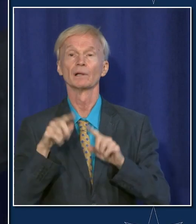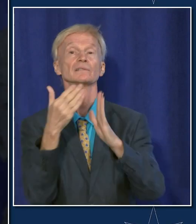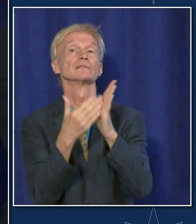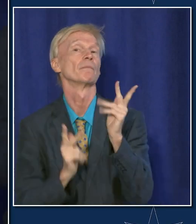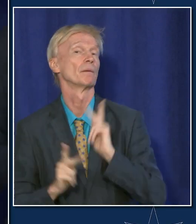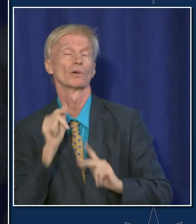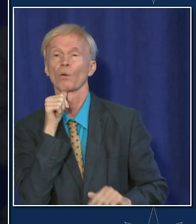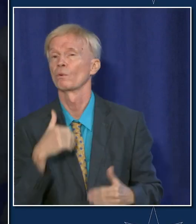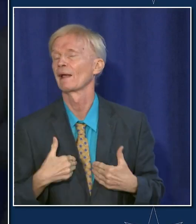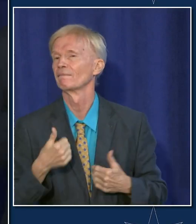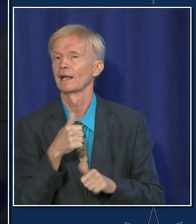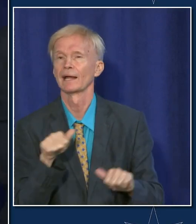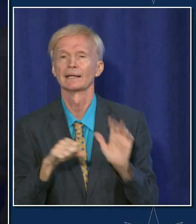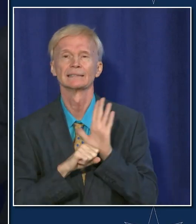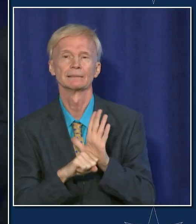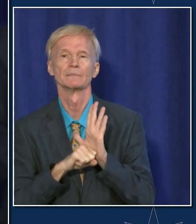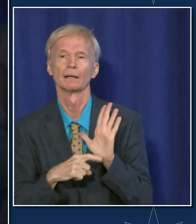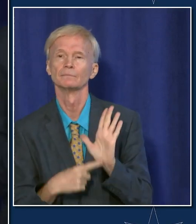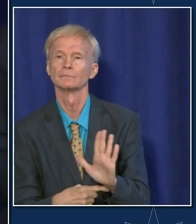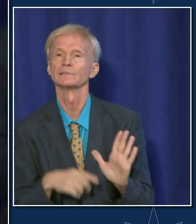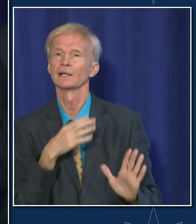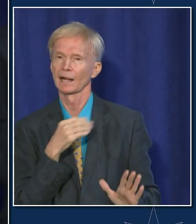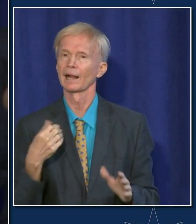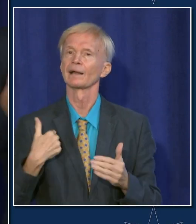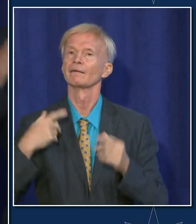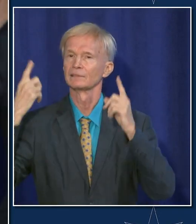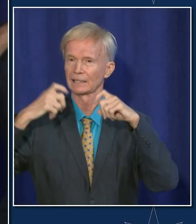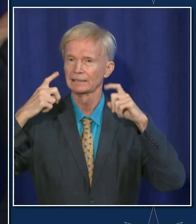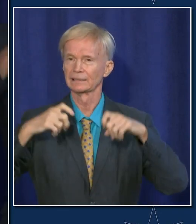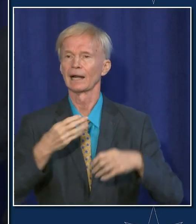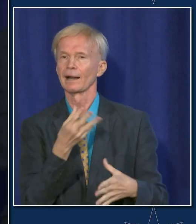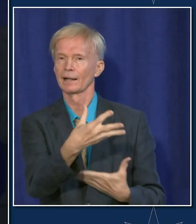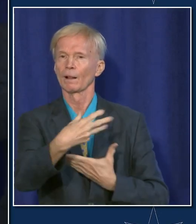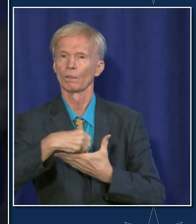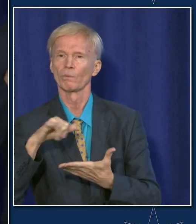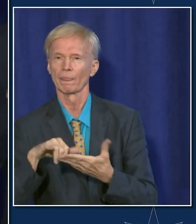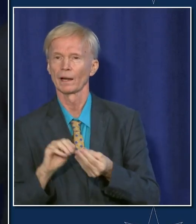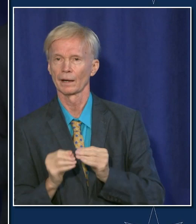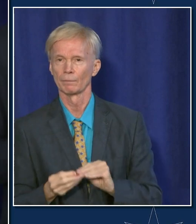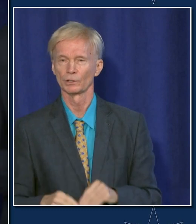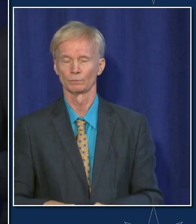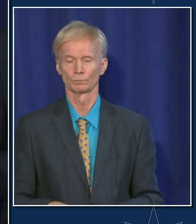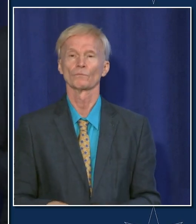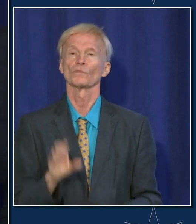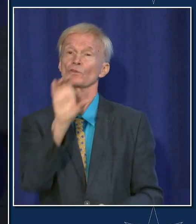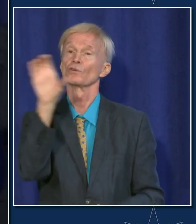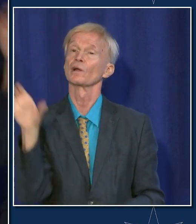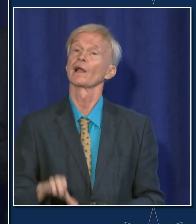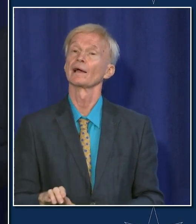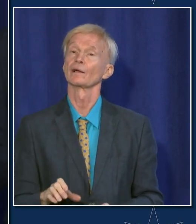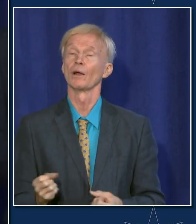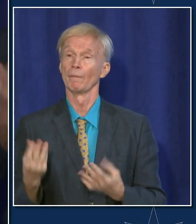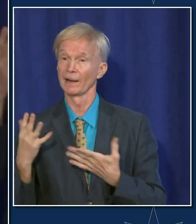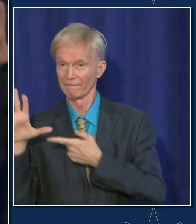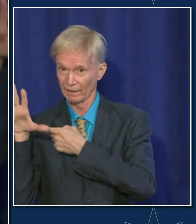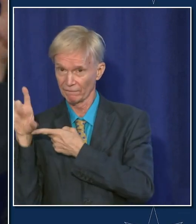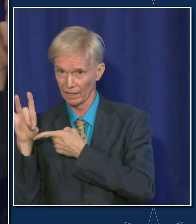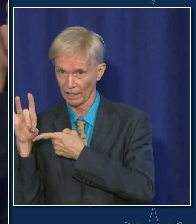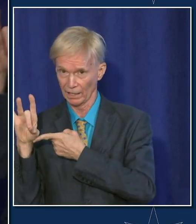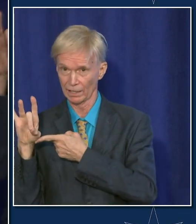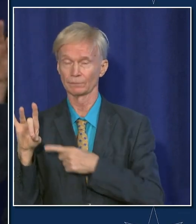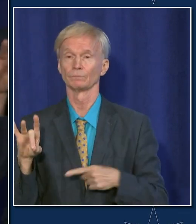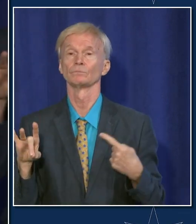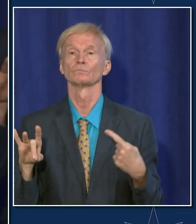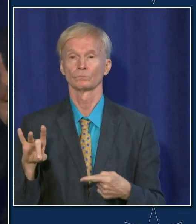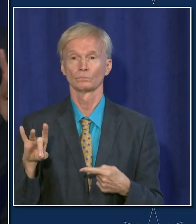not symptomatic but were tested, and they are also included. Where we look at our Chicago cases, 58 of them at this point,